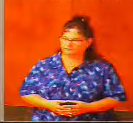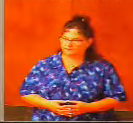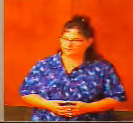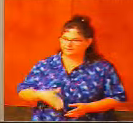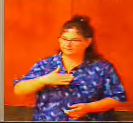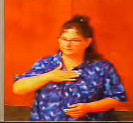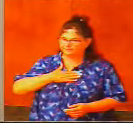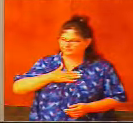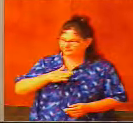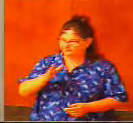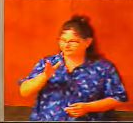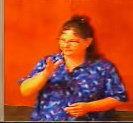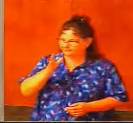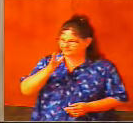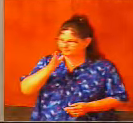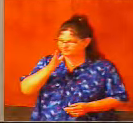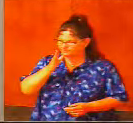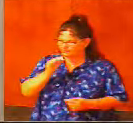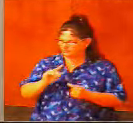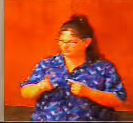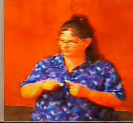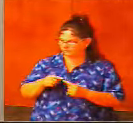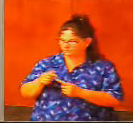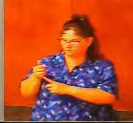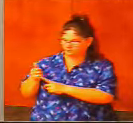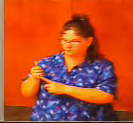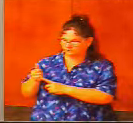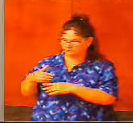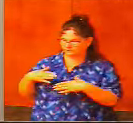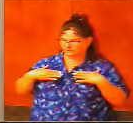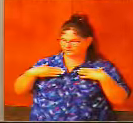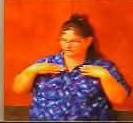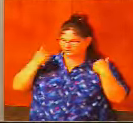My mother, when she was a young girl,